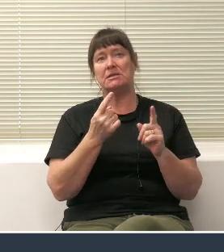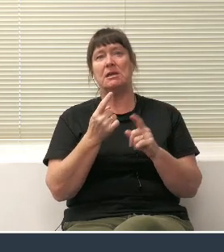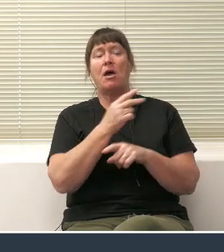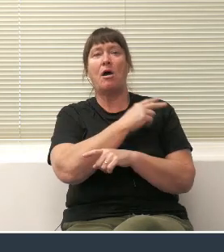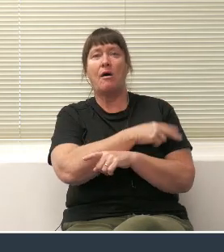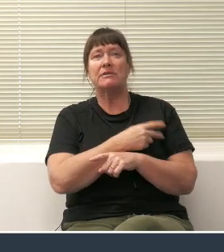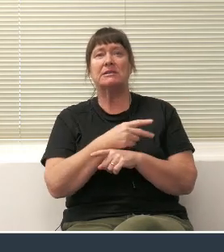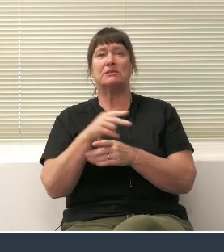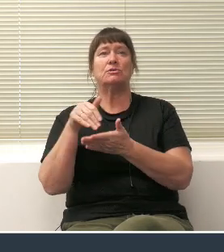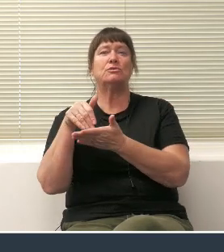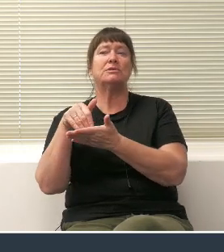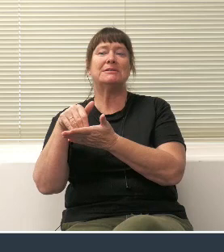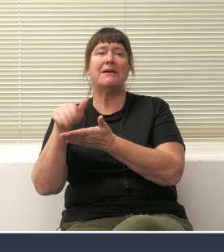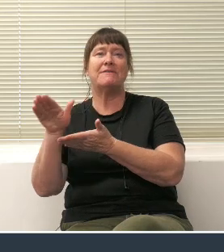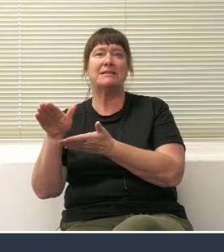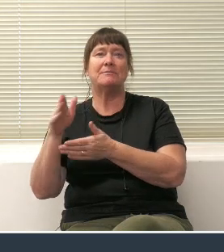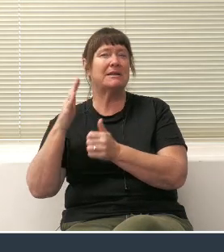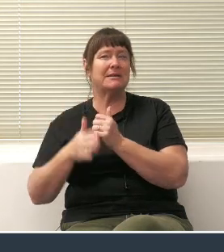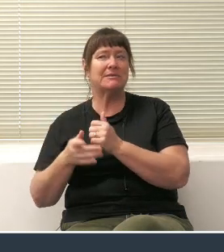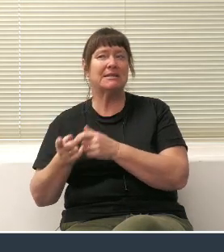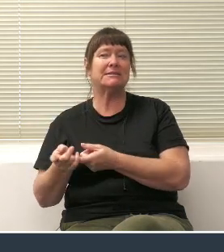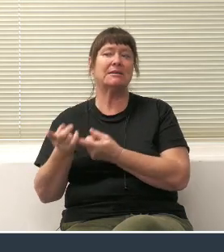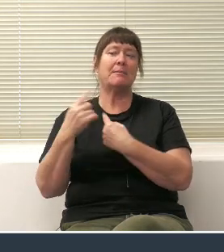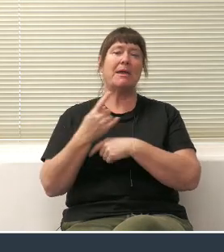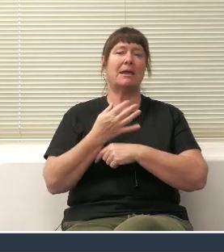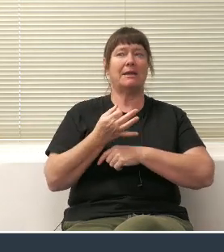point does it say to come back to council with those options.